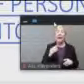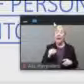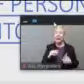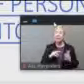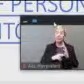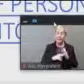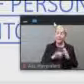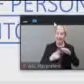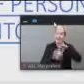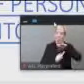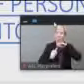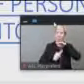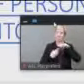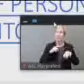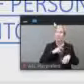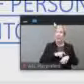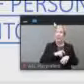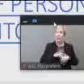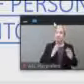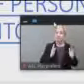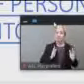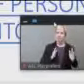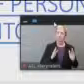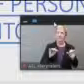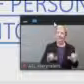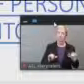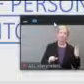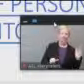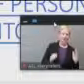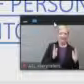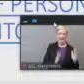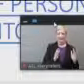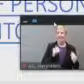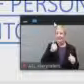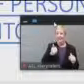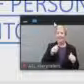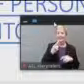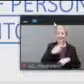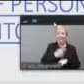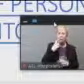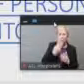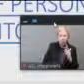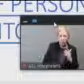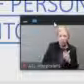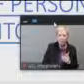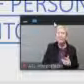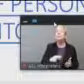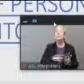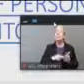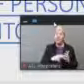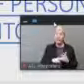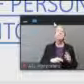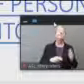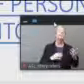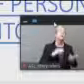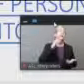isolation and quarantine the same at 10 days, which will reduce our emails asking